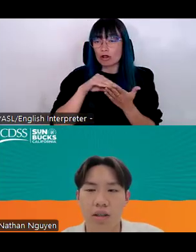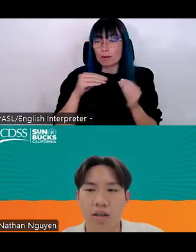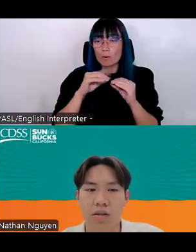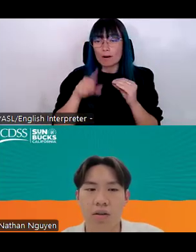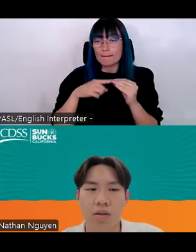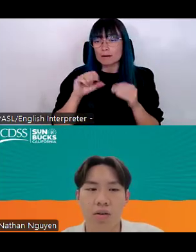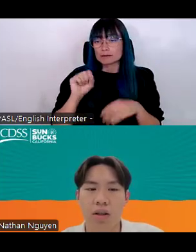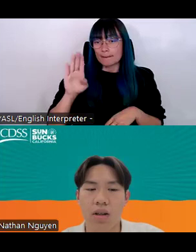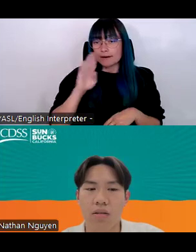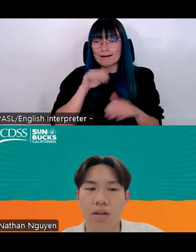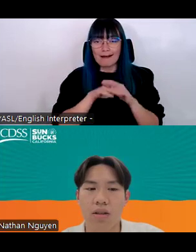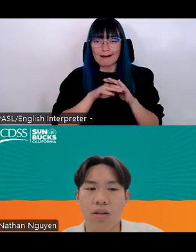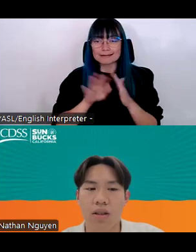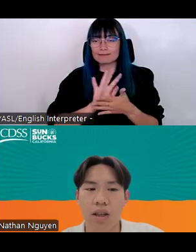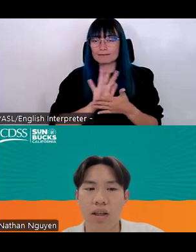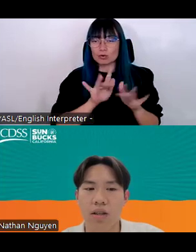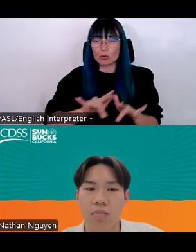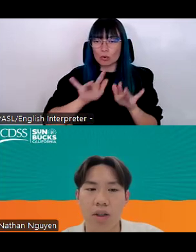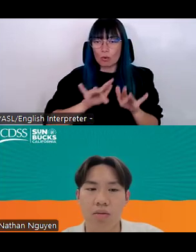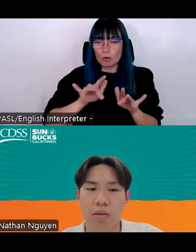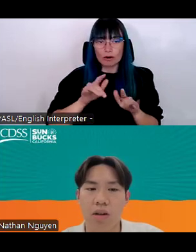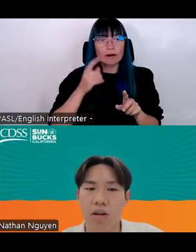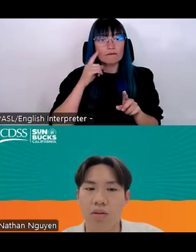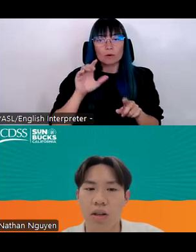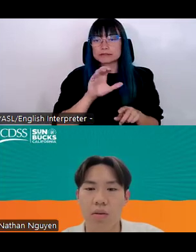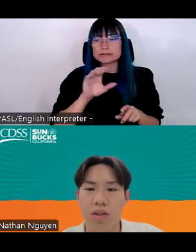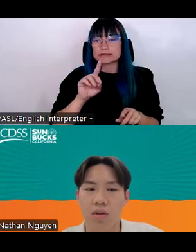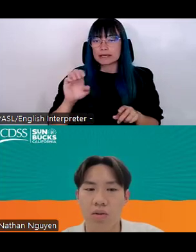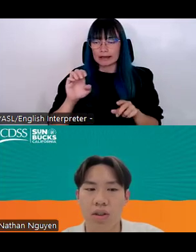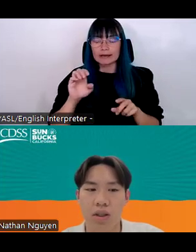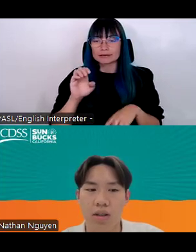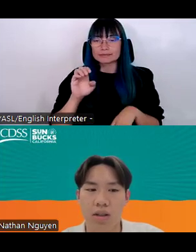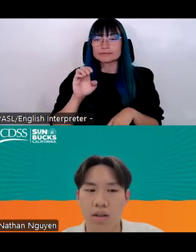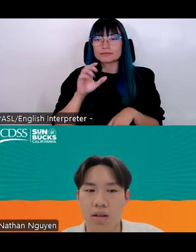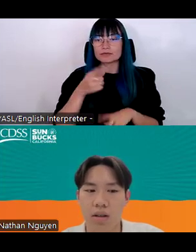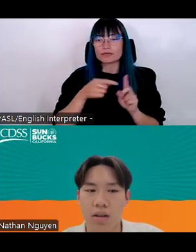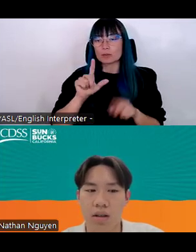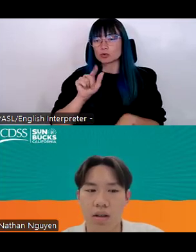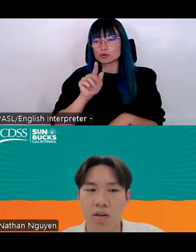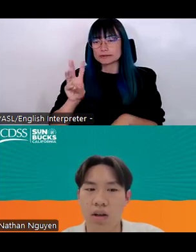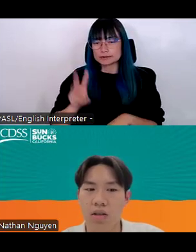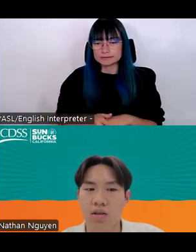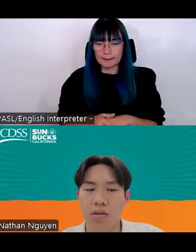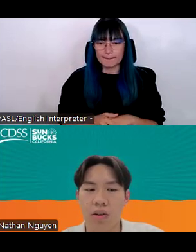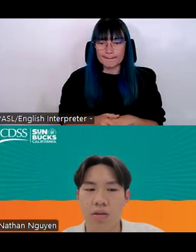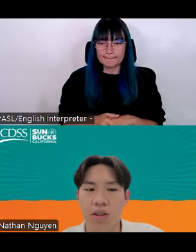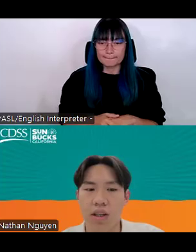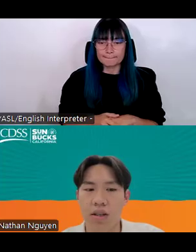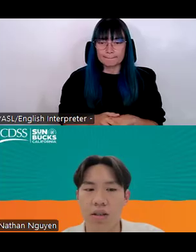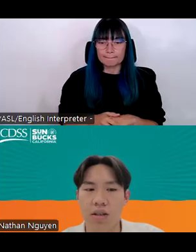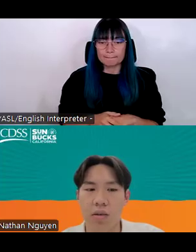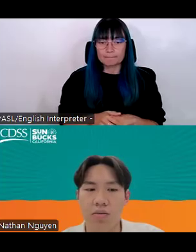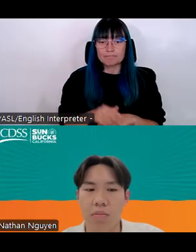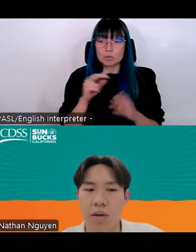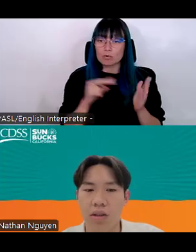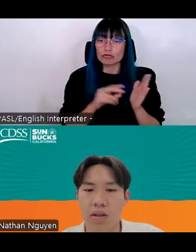to access the video recording of this CDE Sunbucks webinar hosted in March 2026. You can also refer to